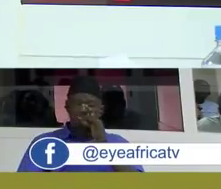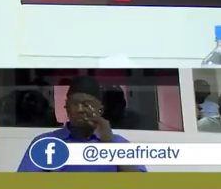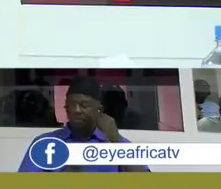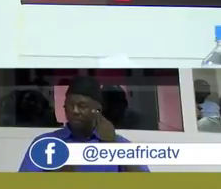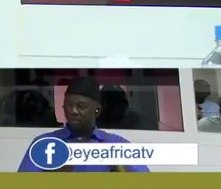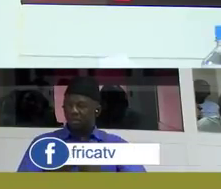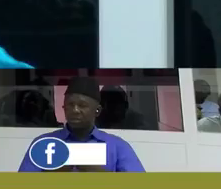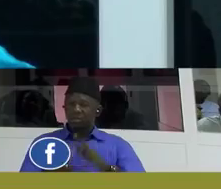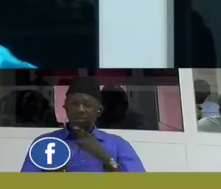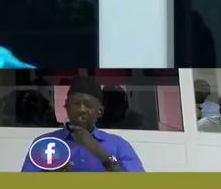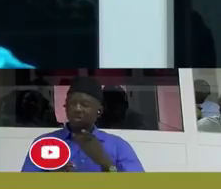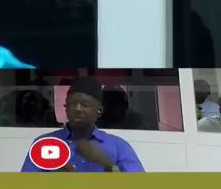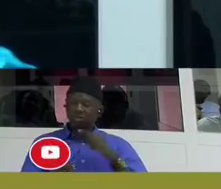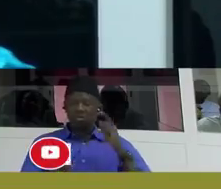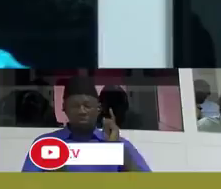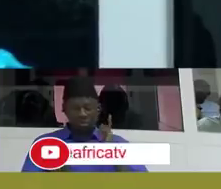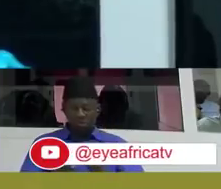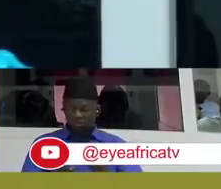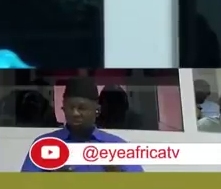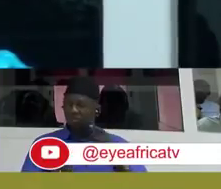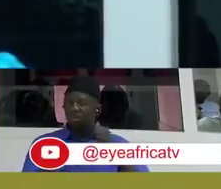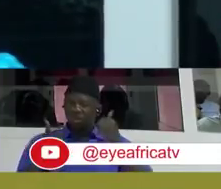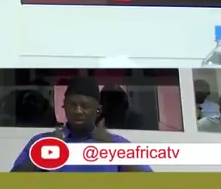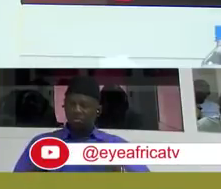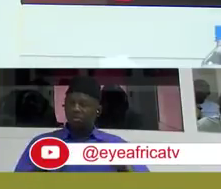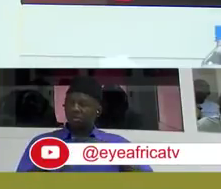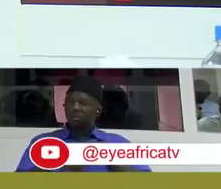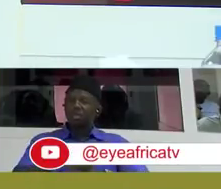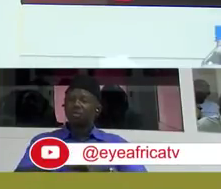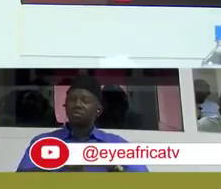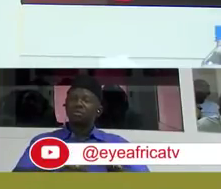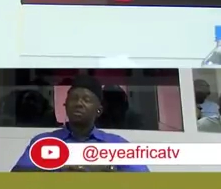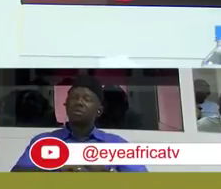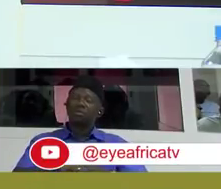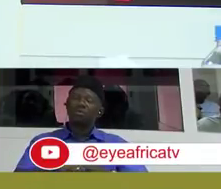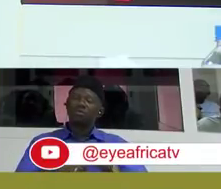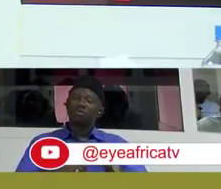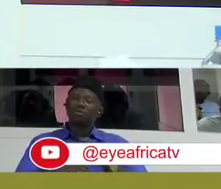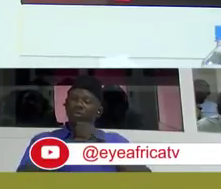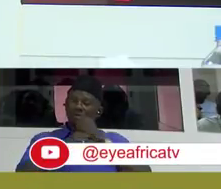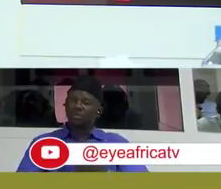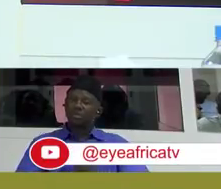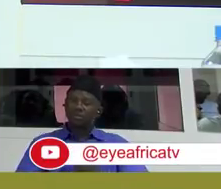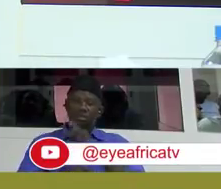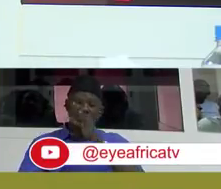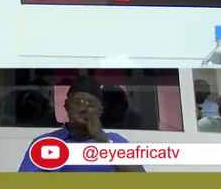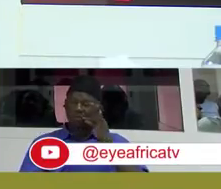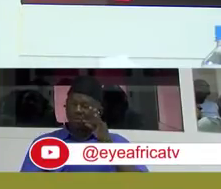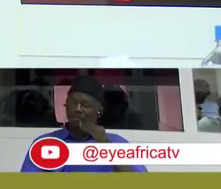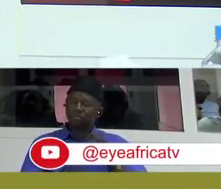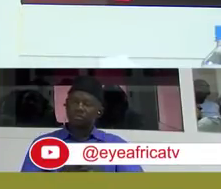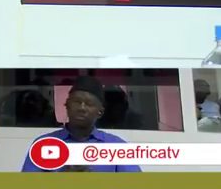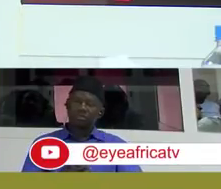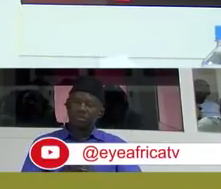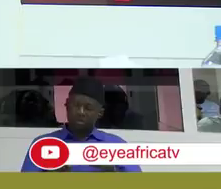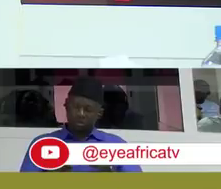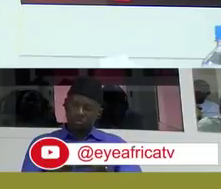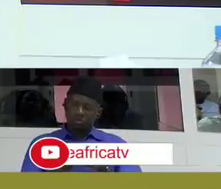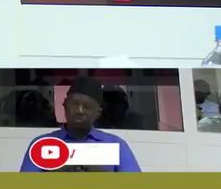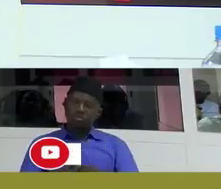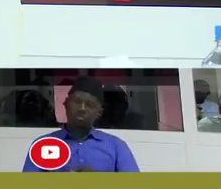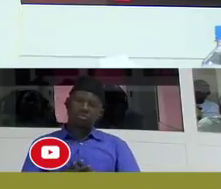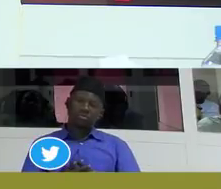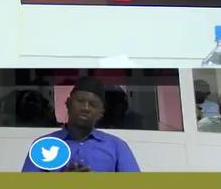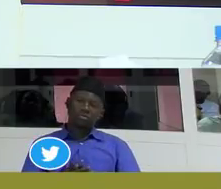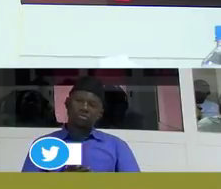Otherwise, there would be discrimination. If you find the need to ban